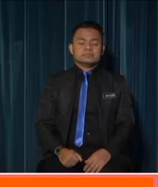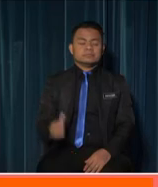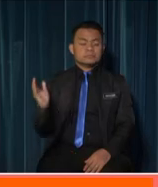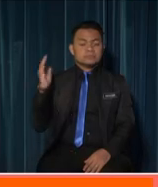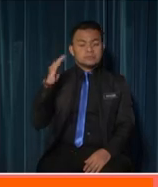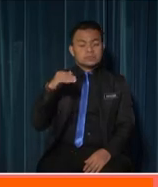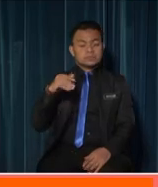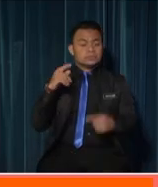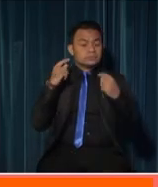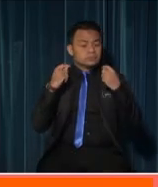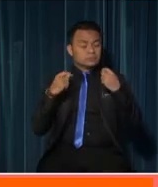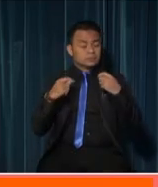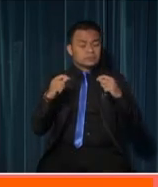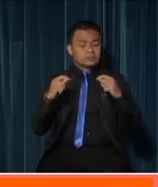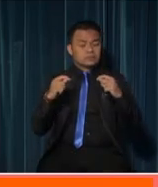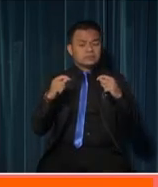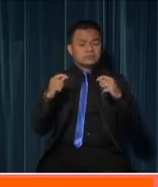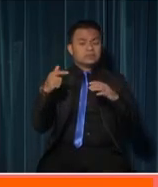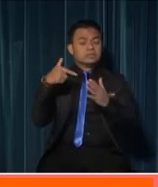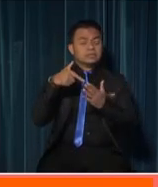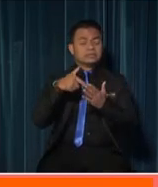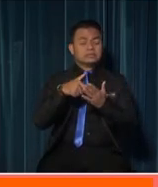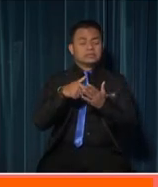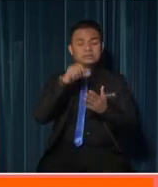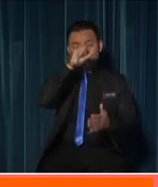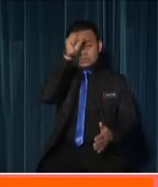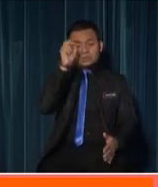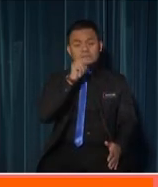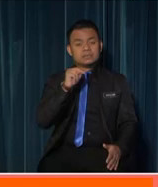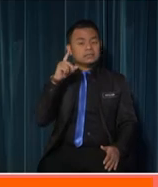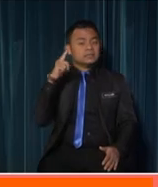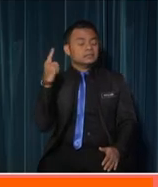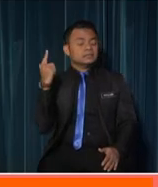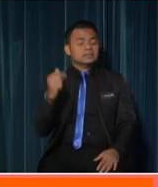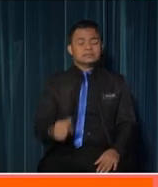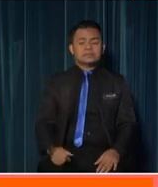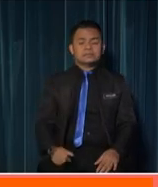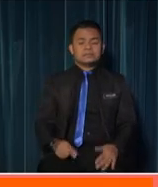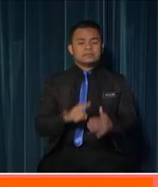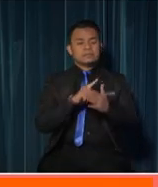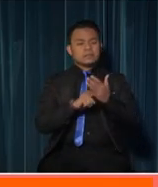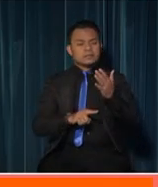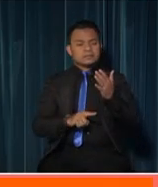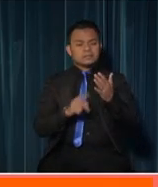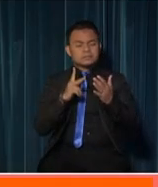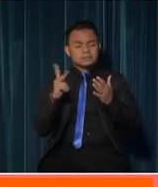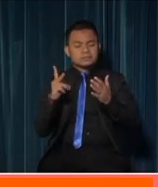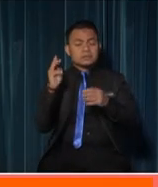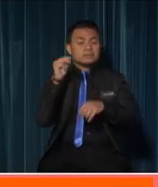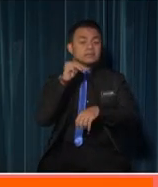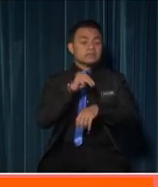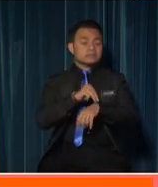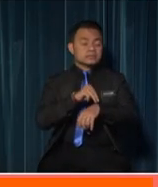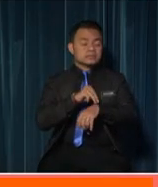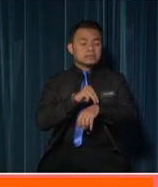Let's try more questions. What is the time shown on